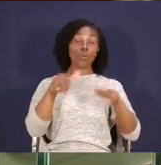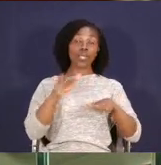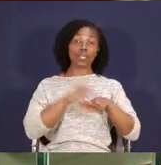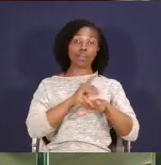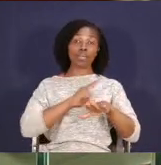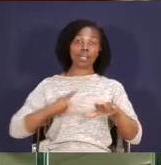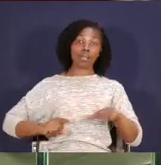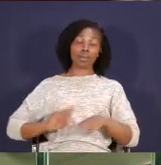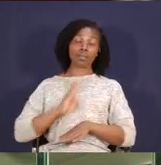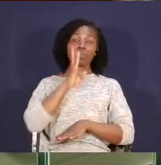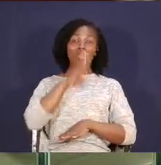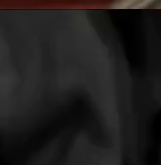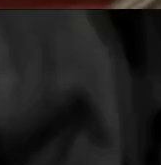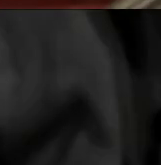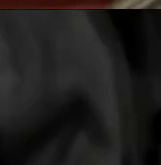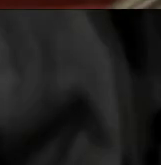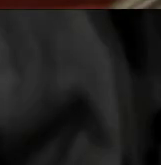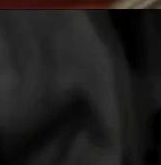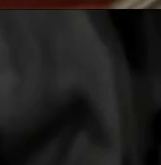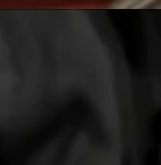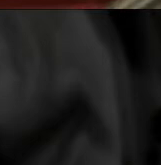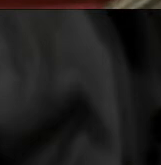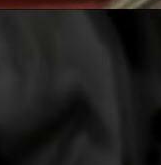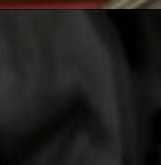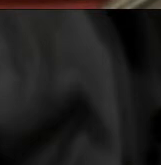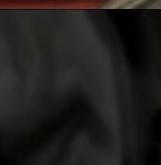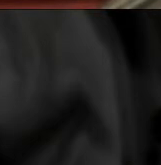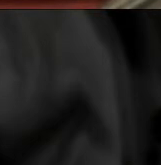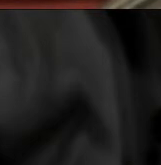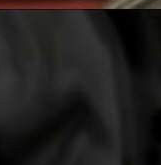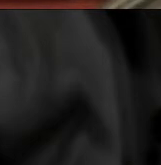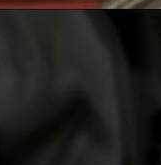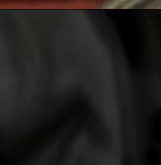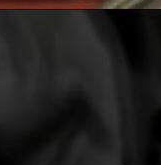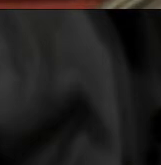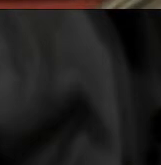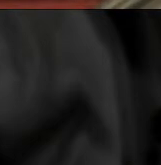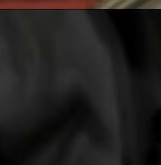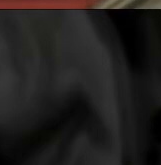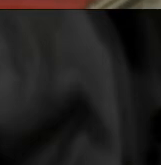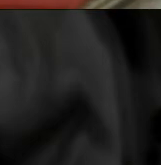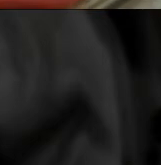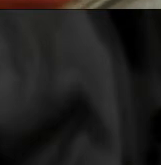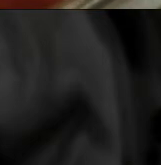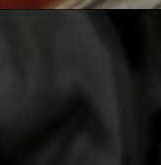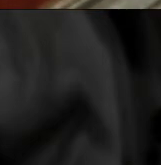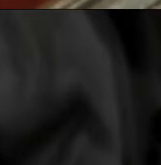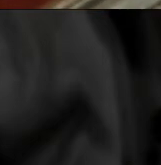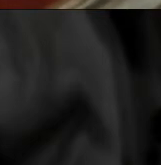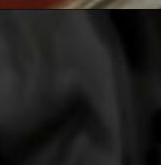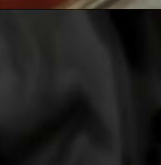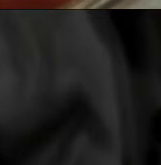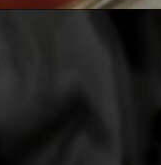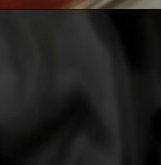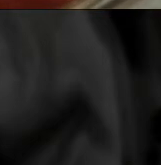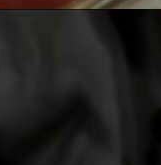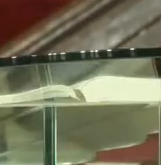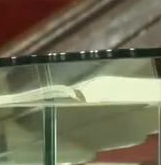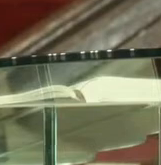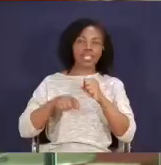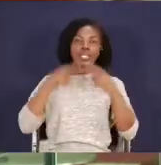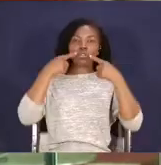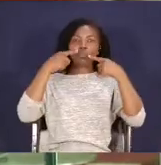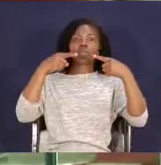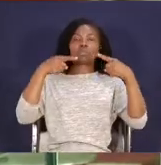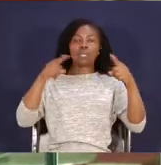shall fly with wings like eagles. Whatever has been obstructing your expansion, your thriving, your flourishing, I break